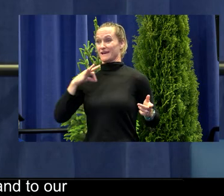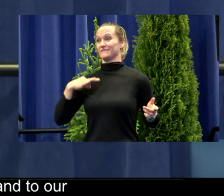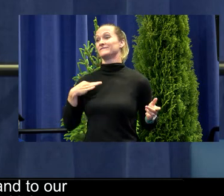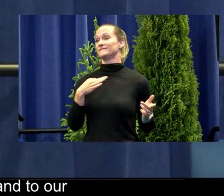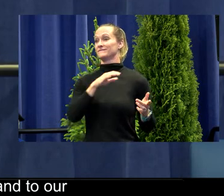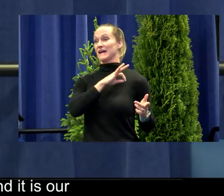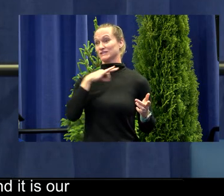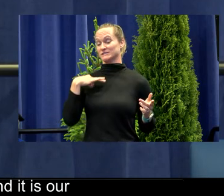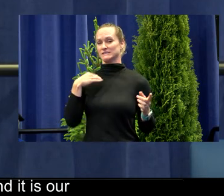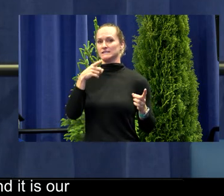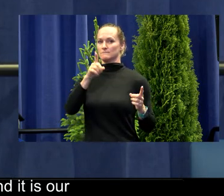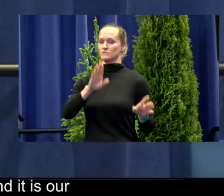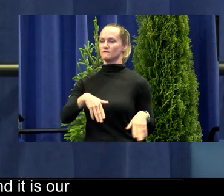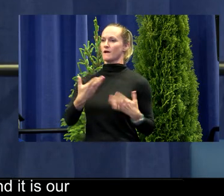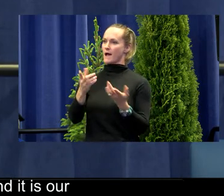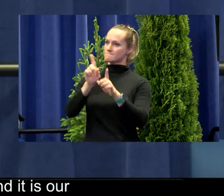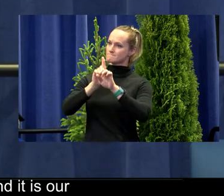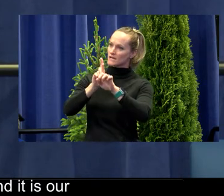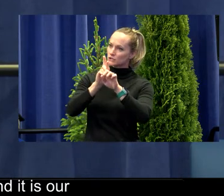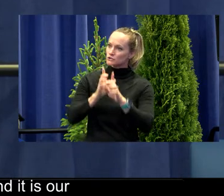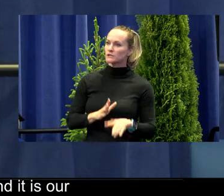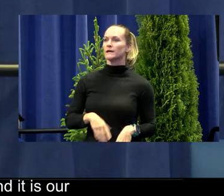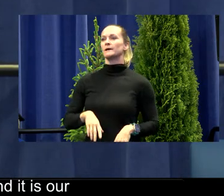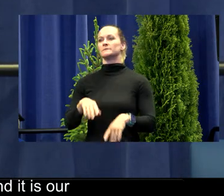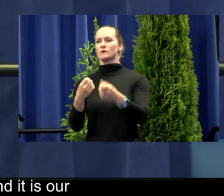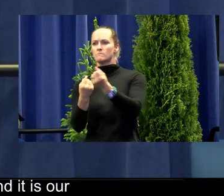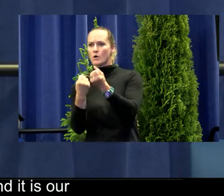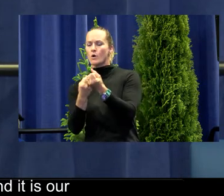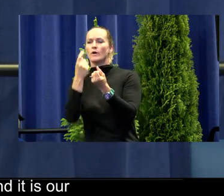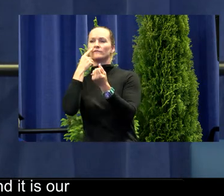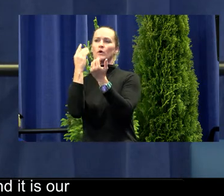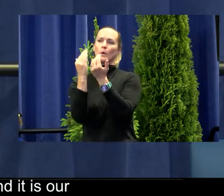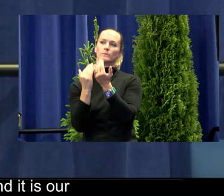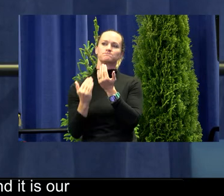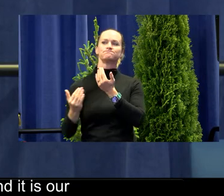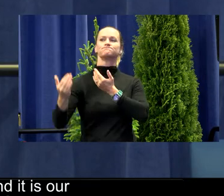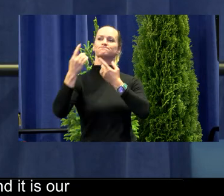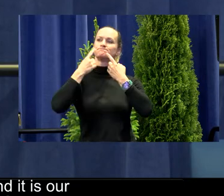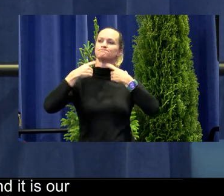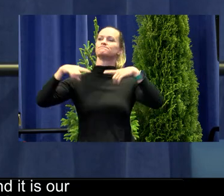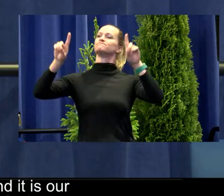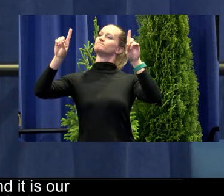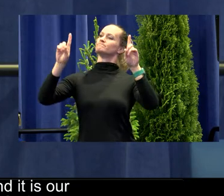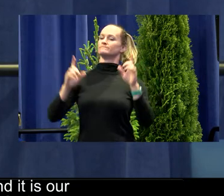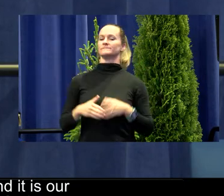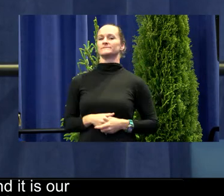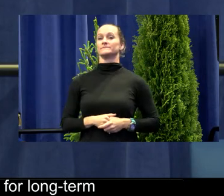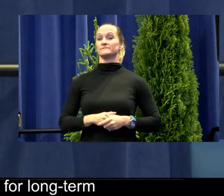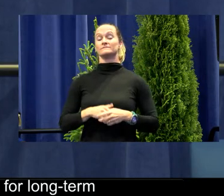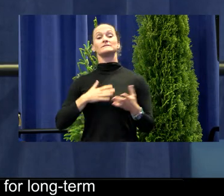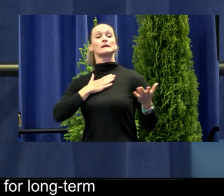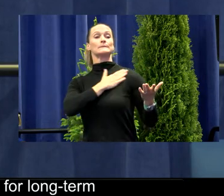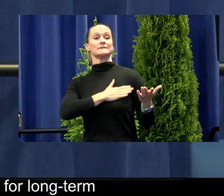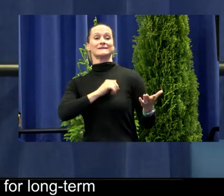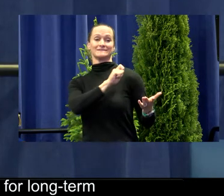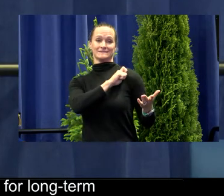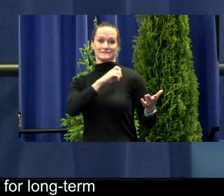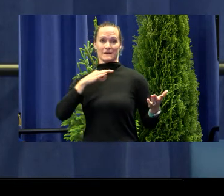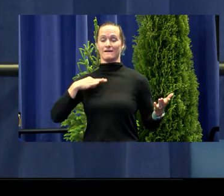provide the mentorship and support needed for long-term growth and success. Will the faculty and